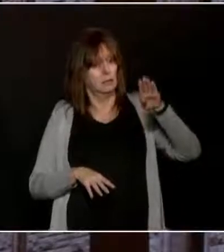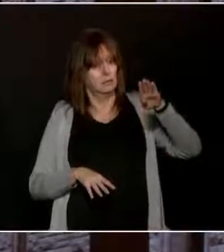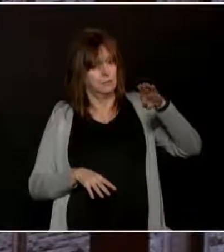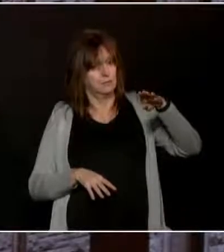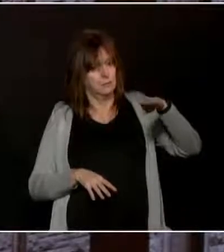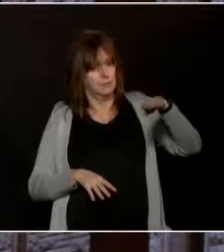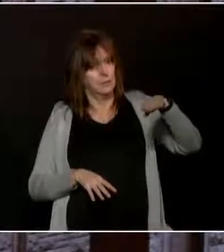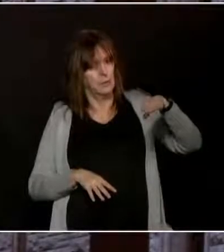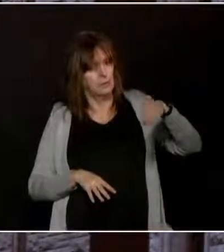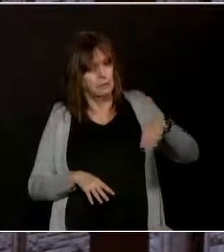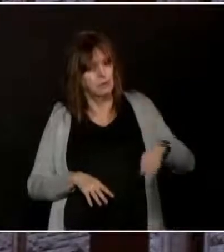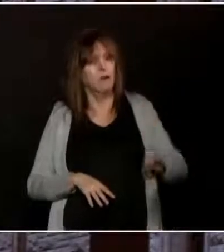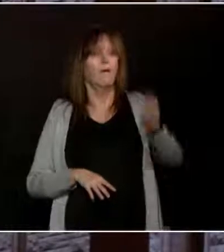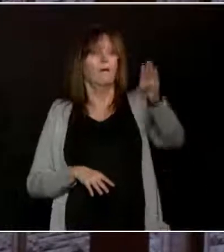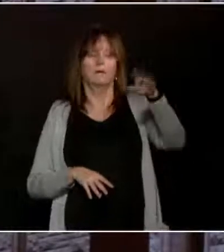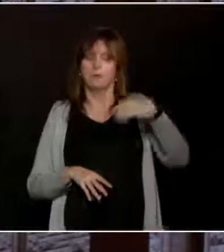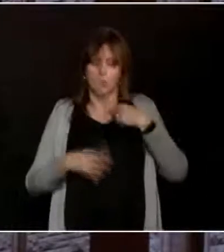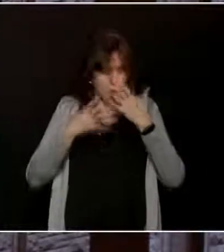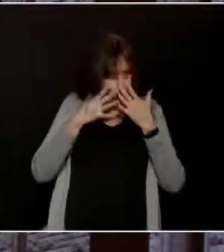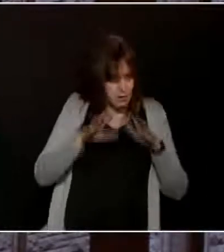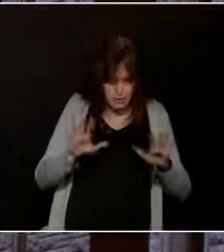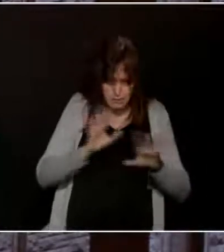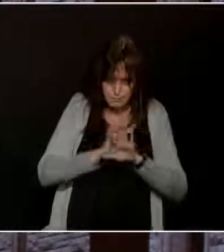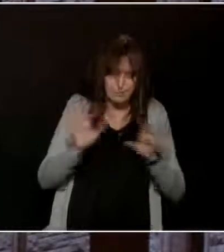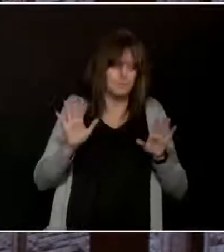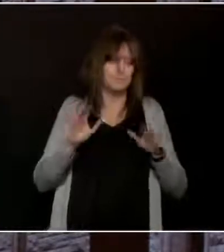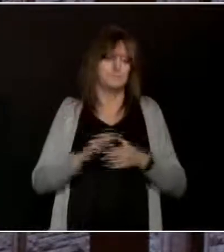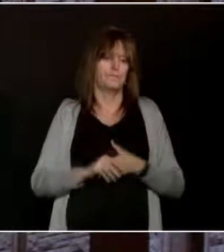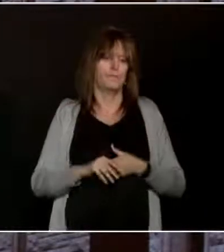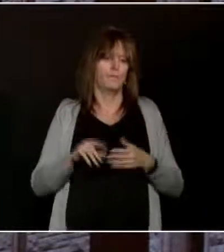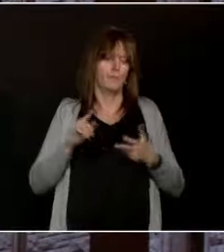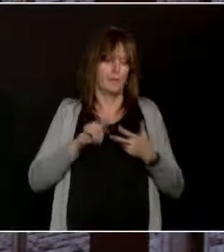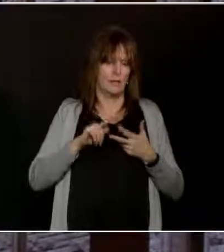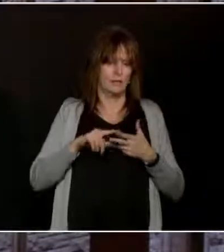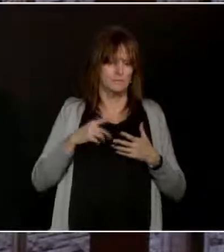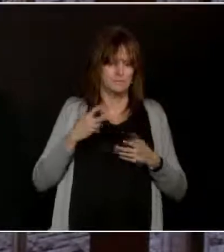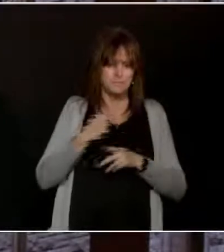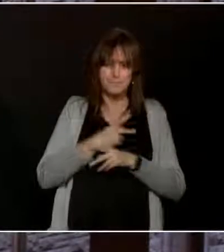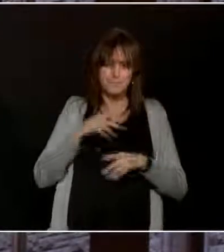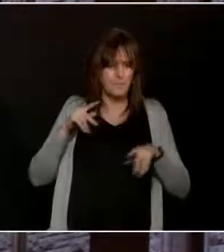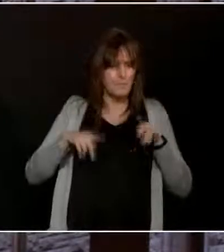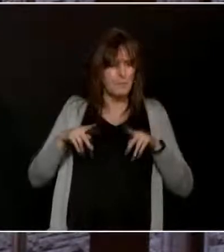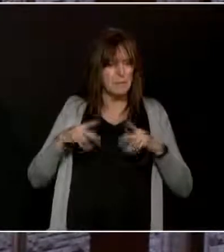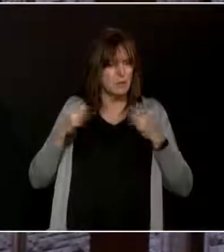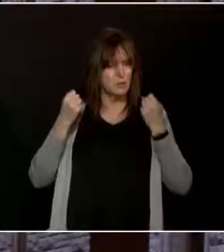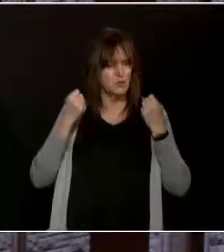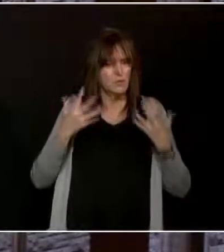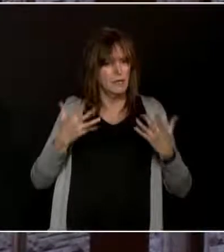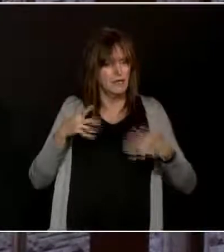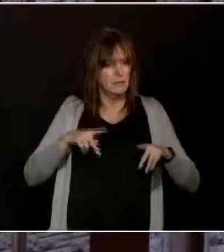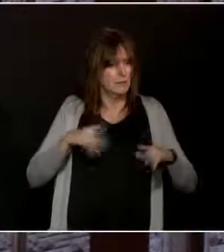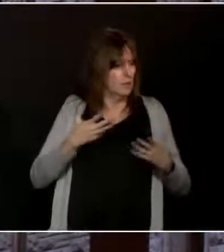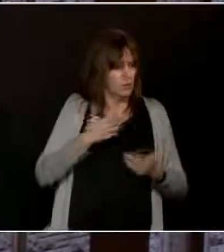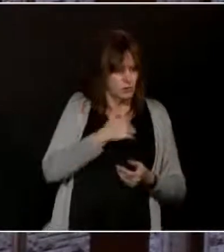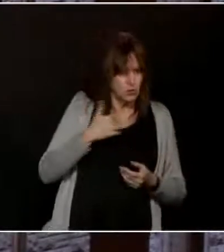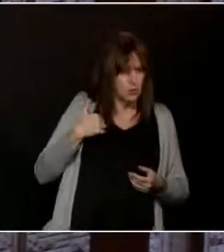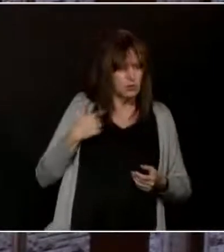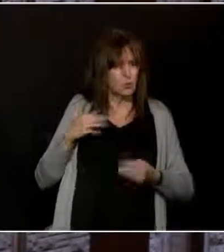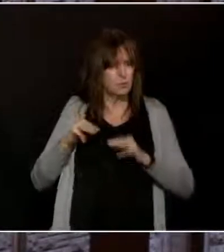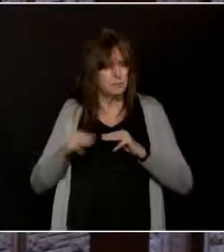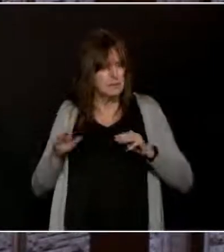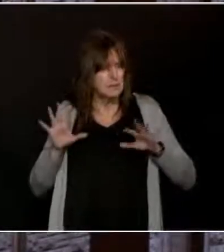of our highest population density areas, and we're very worried about them. And as well, there are variants of concerns in